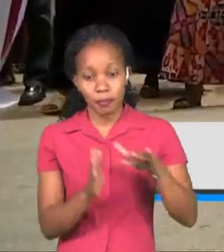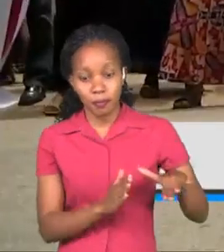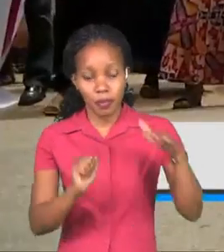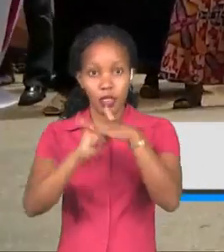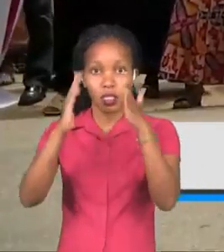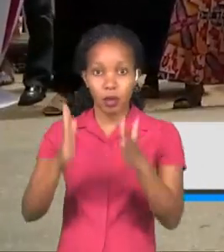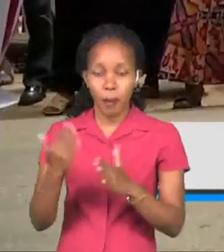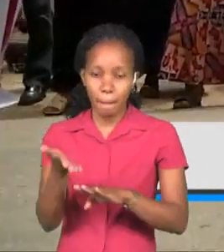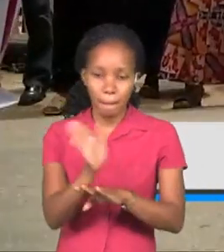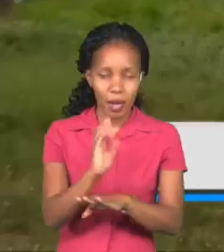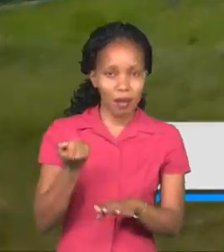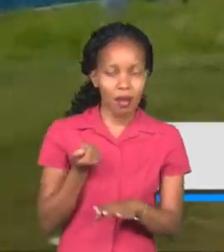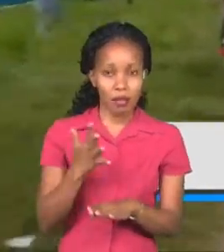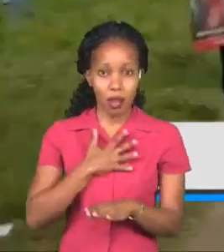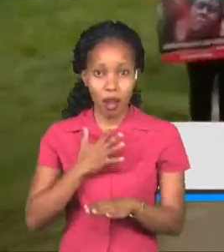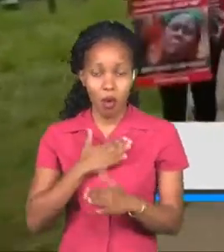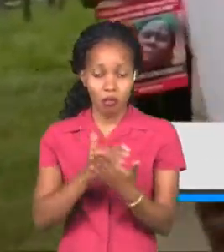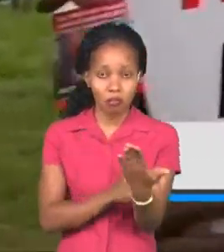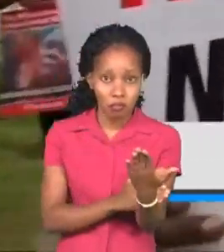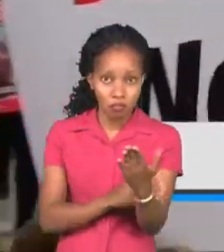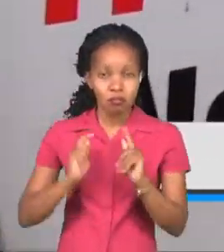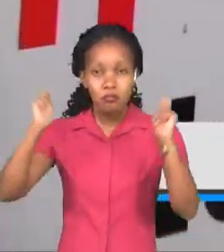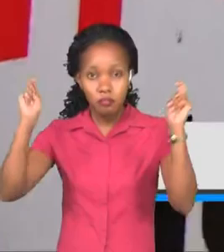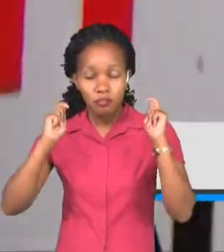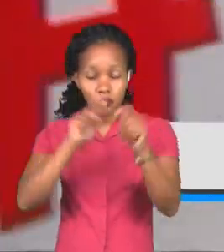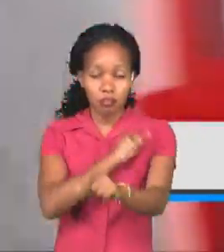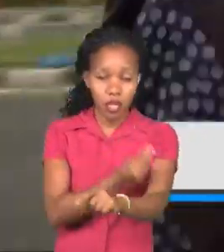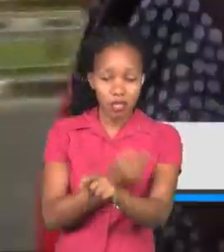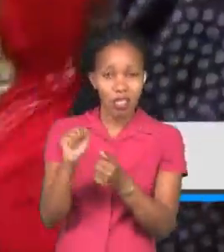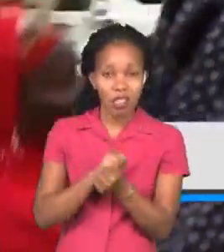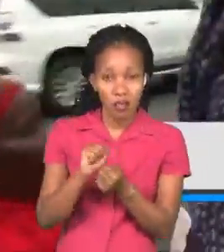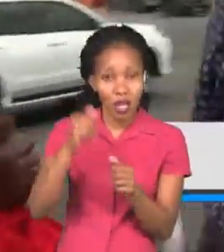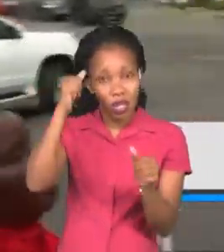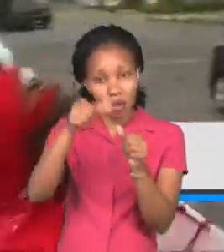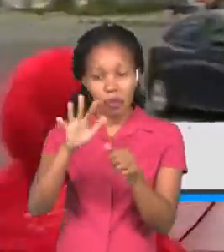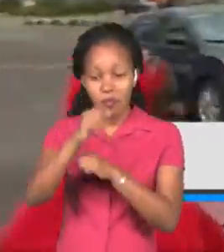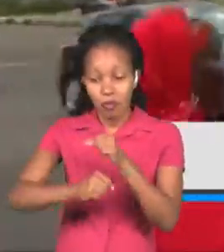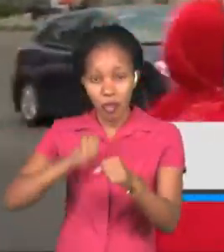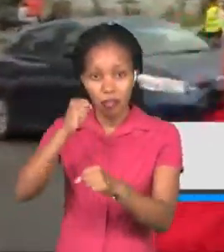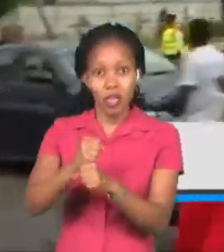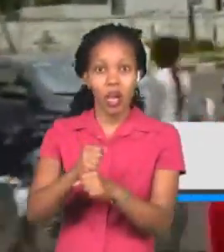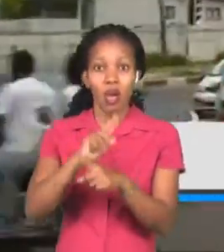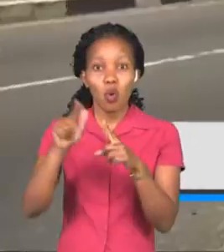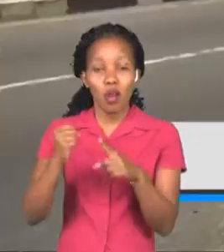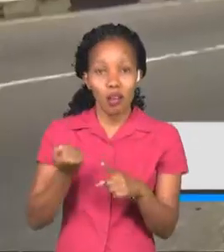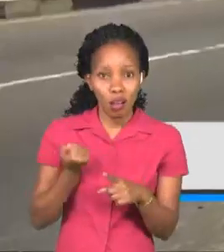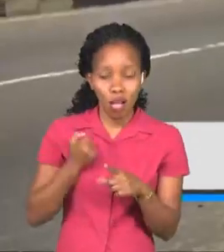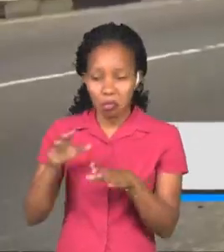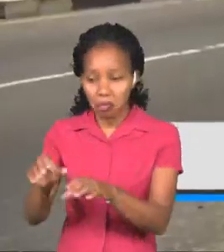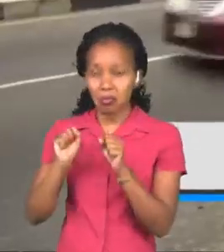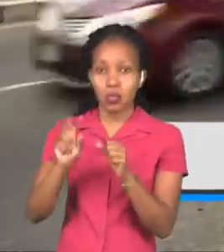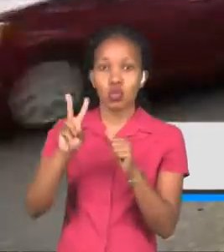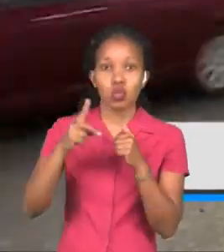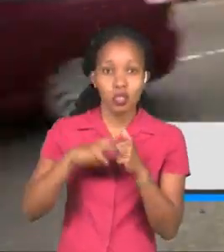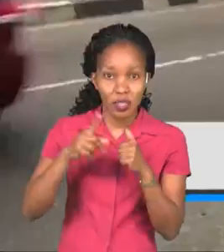Supporters of the Bring Back Our Girls movement marched through Lagos on Friday to mark the 5th year anniversary since the abduction of